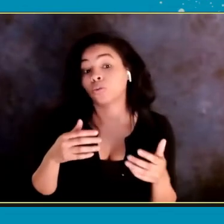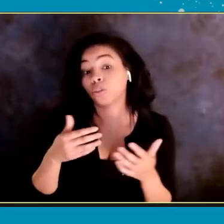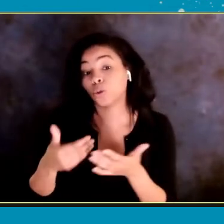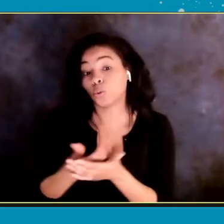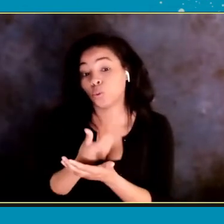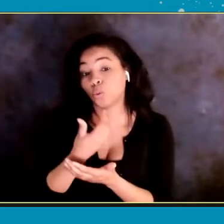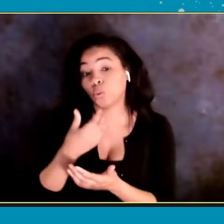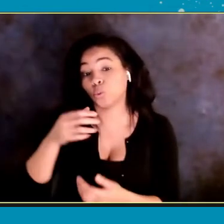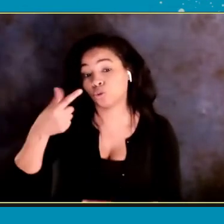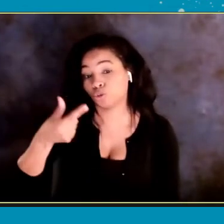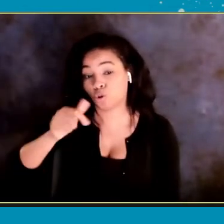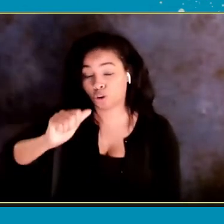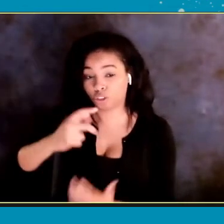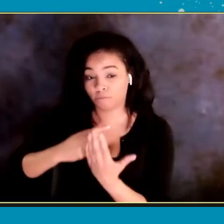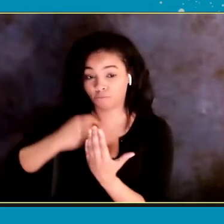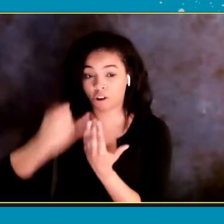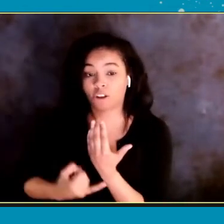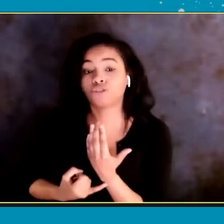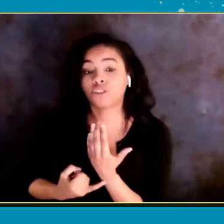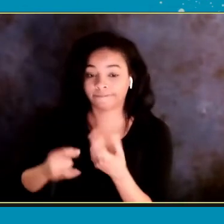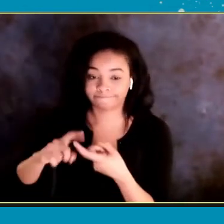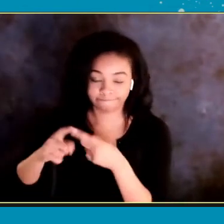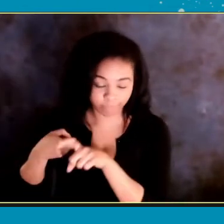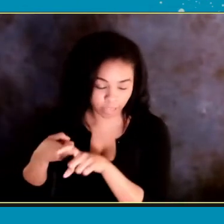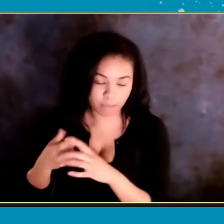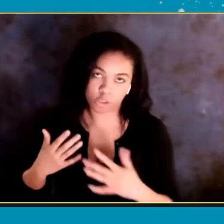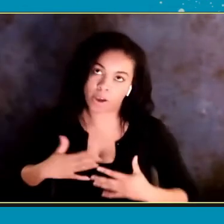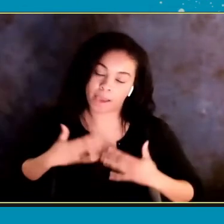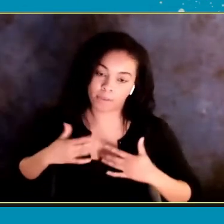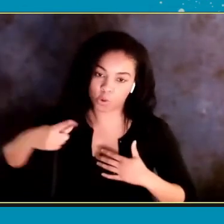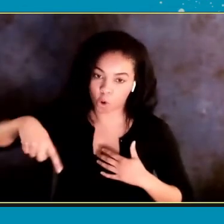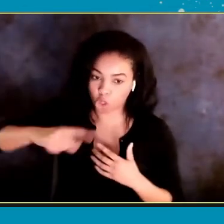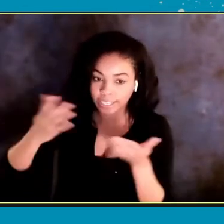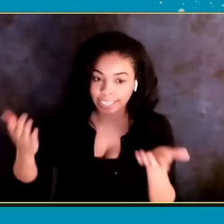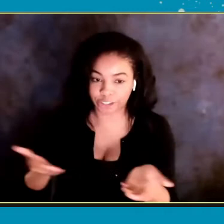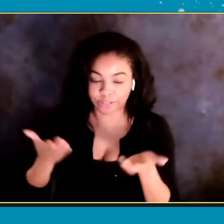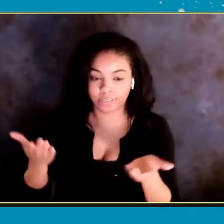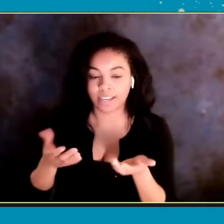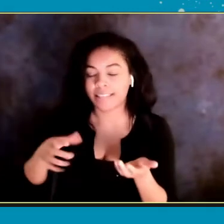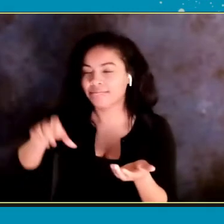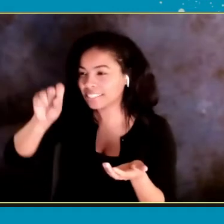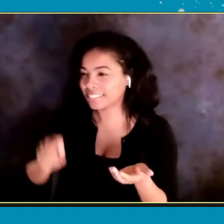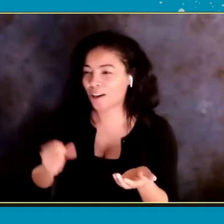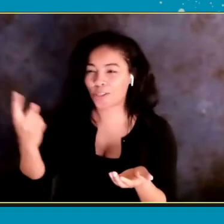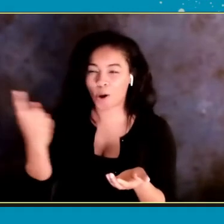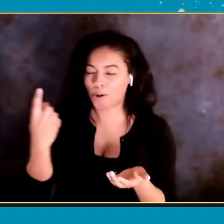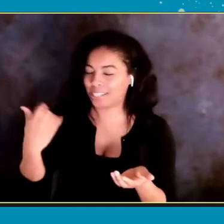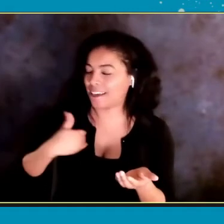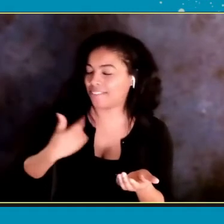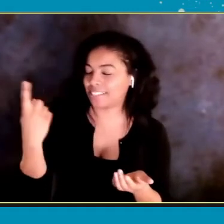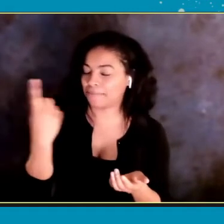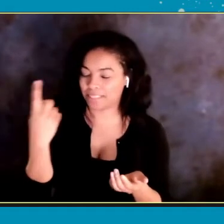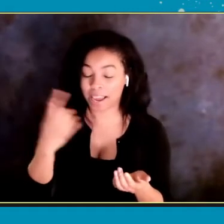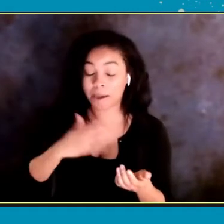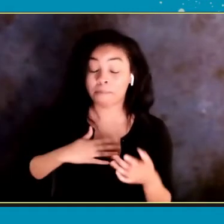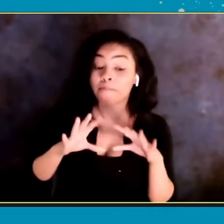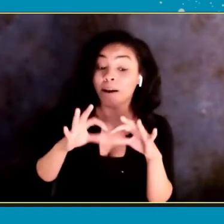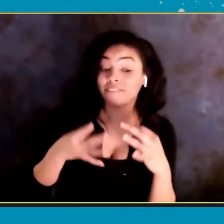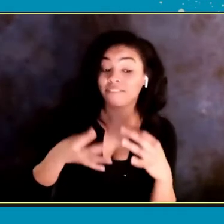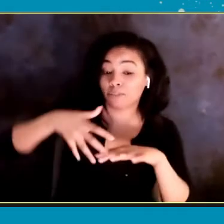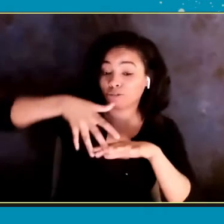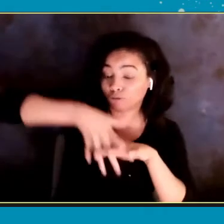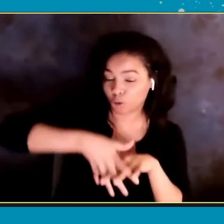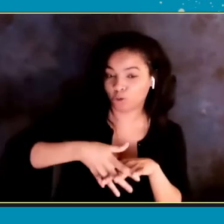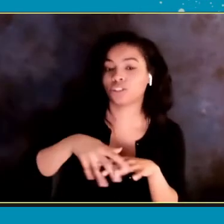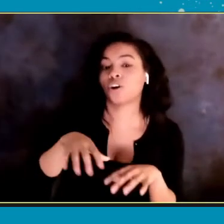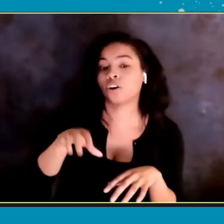Project. And I'm so thrilled that all of you were here tonight because the South always has something to say. My family roots are in Charleston, South Carolina, so